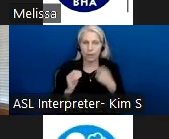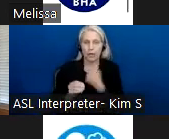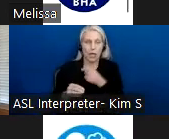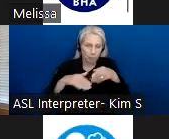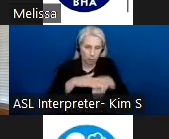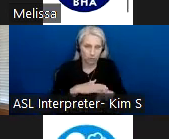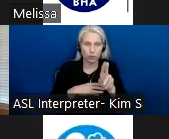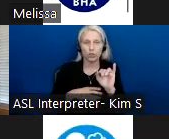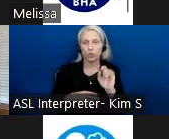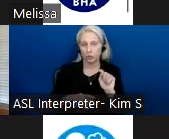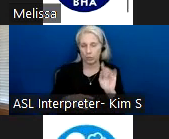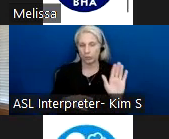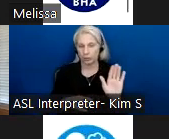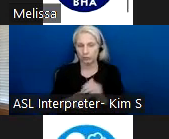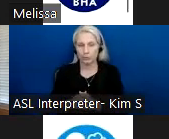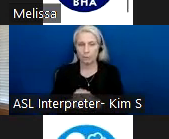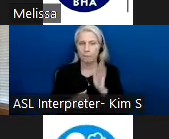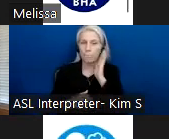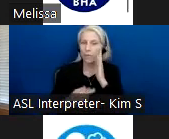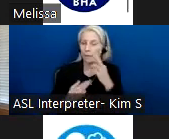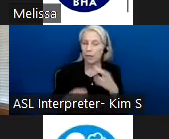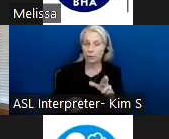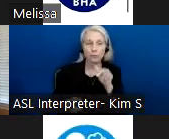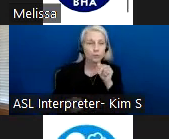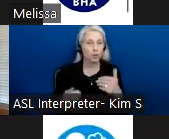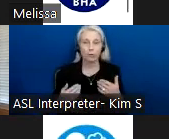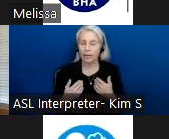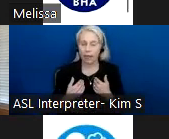units. Their bedrooms do not have